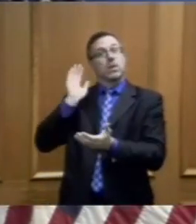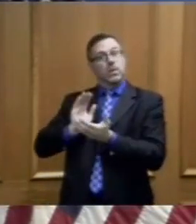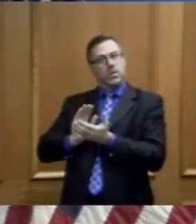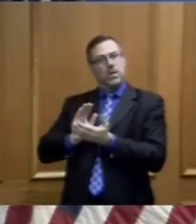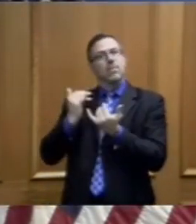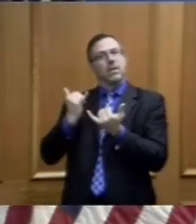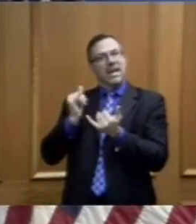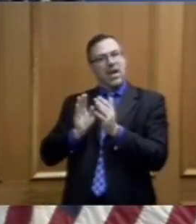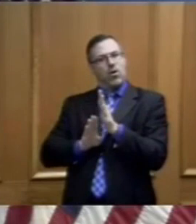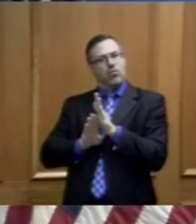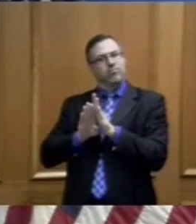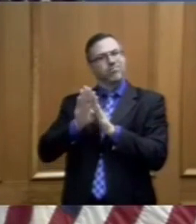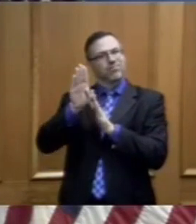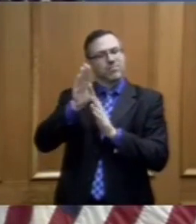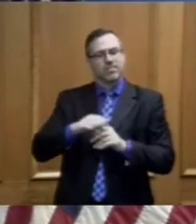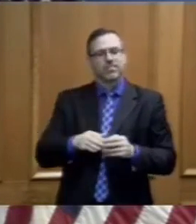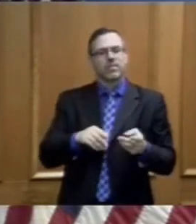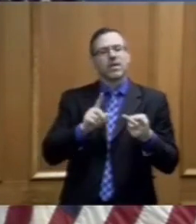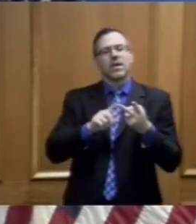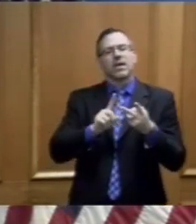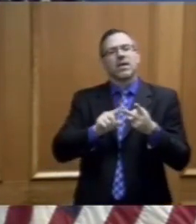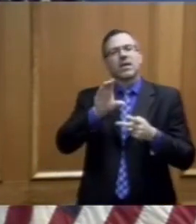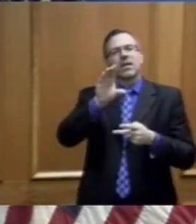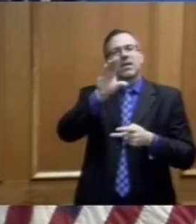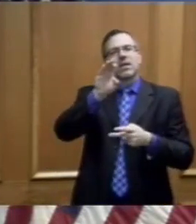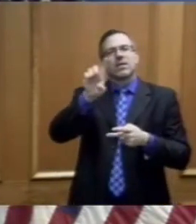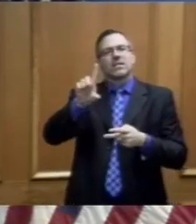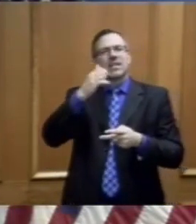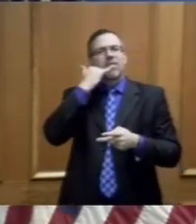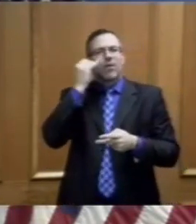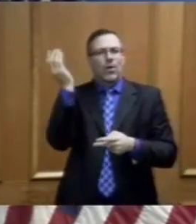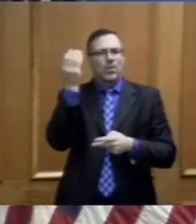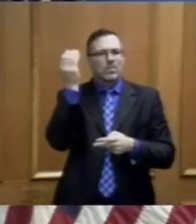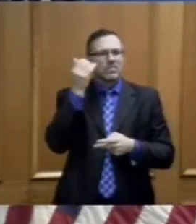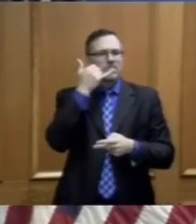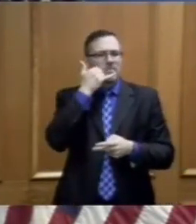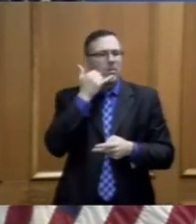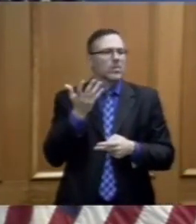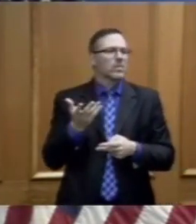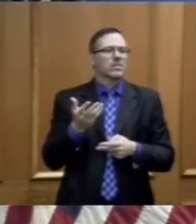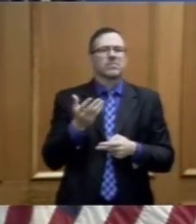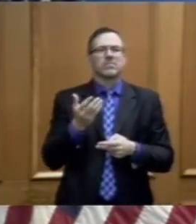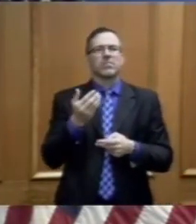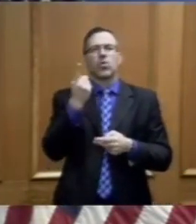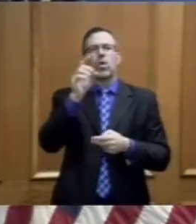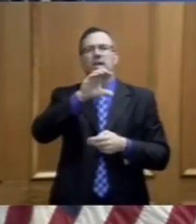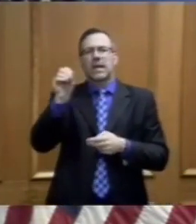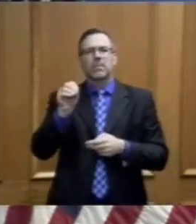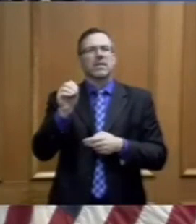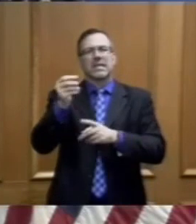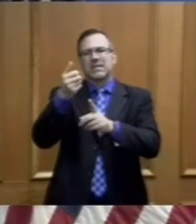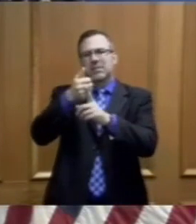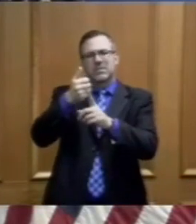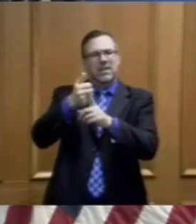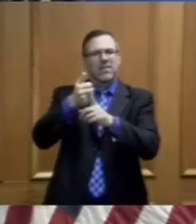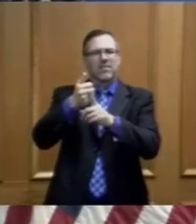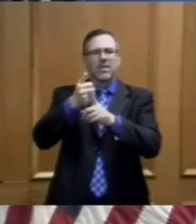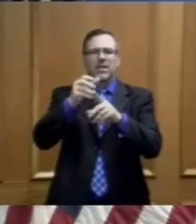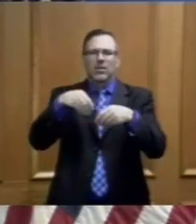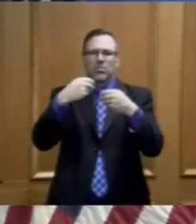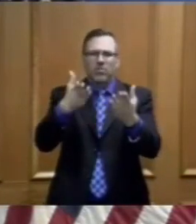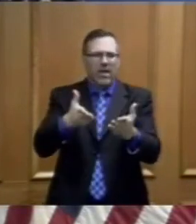cell phone traffic, there's a company that provides data around. It's anonymously